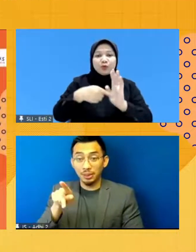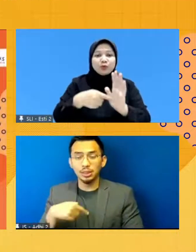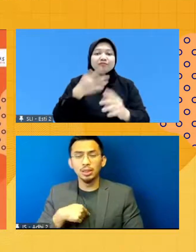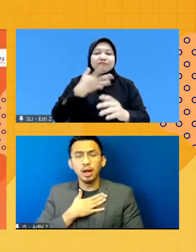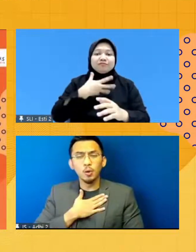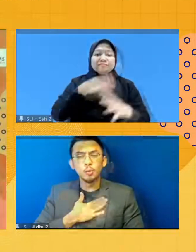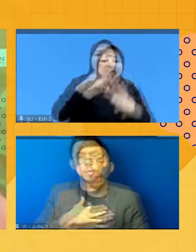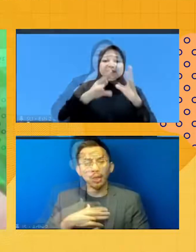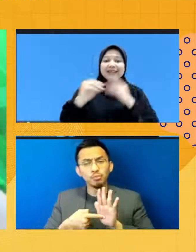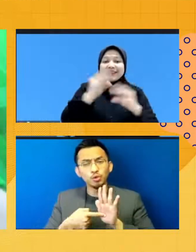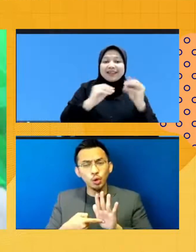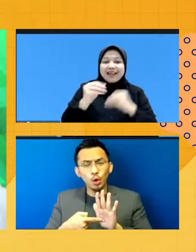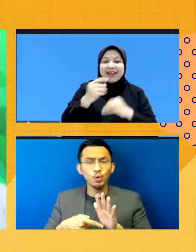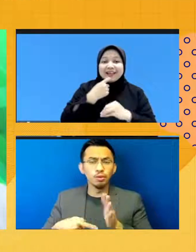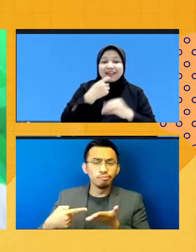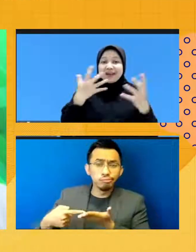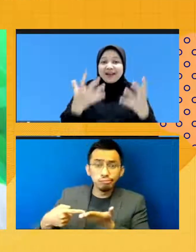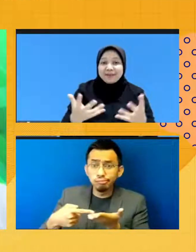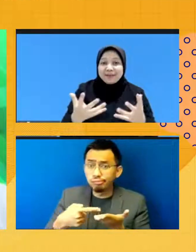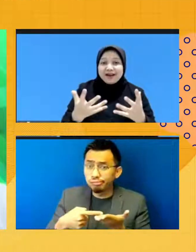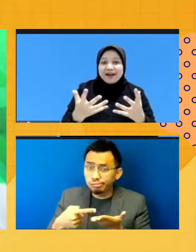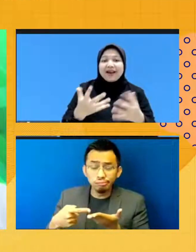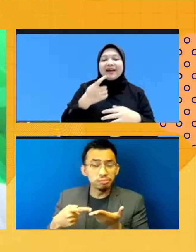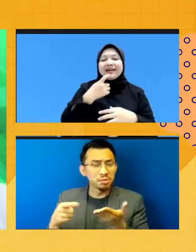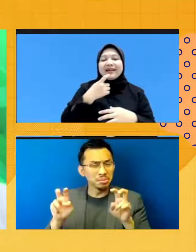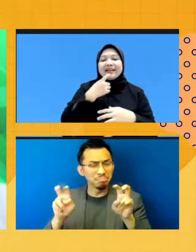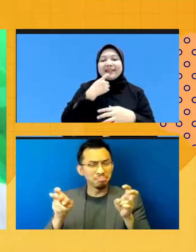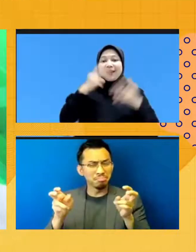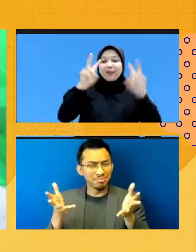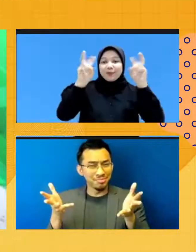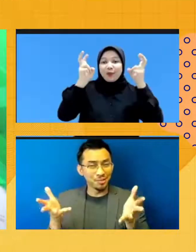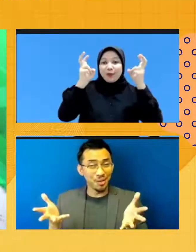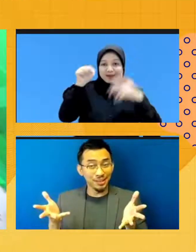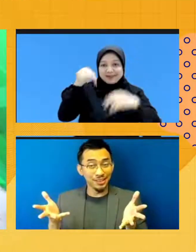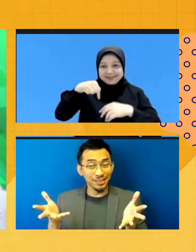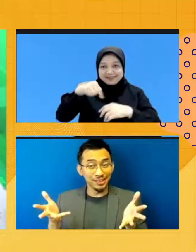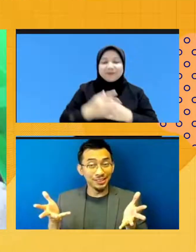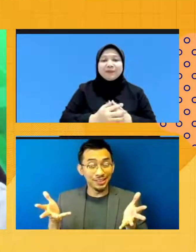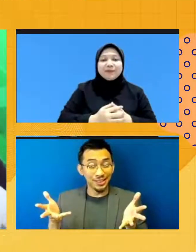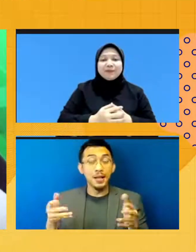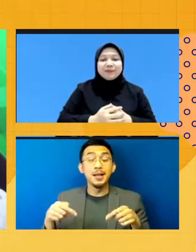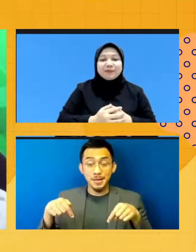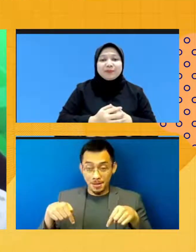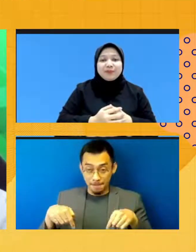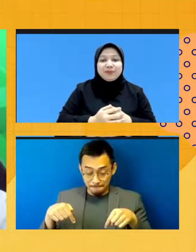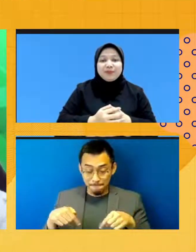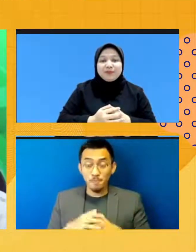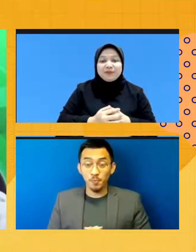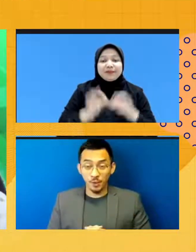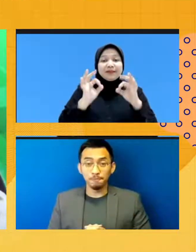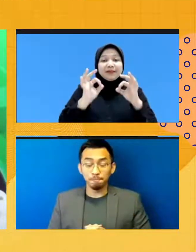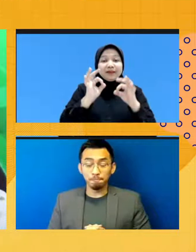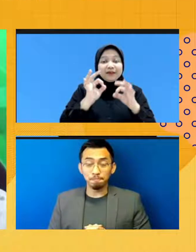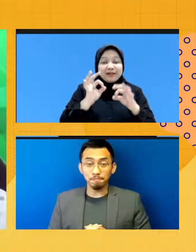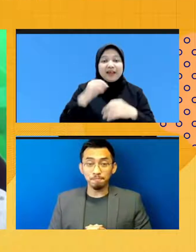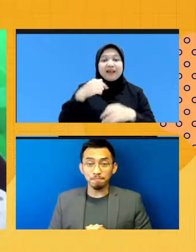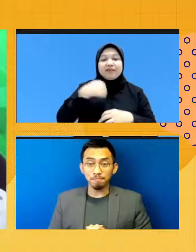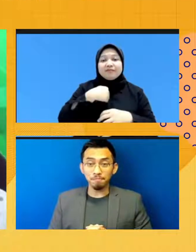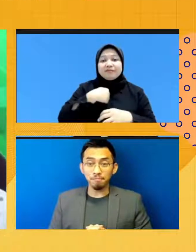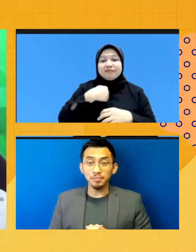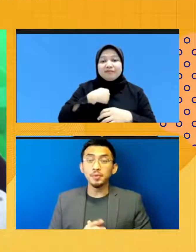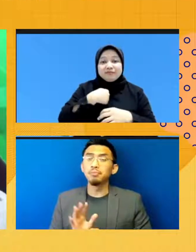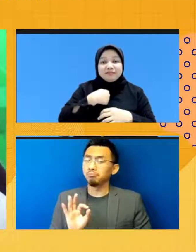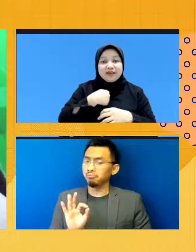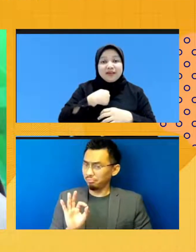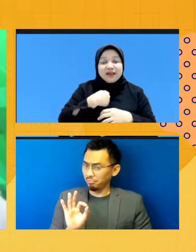topic. Um, So basically, actually, this is one of my favorite topic, which I always like